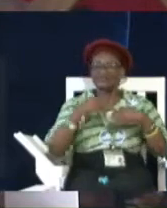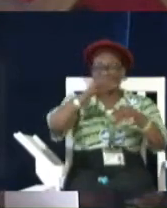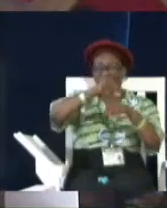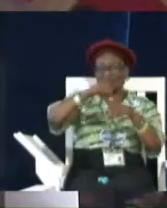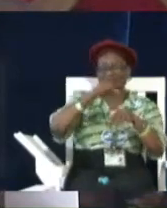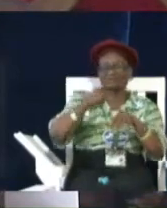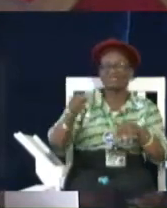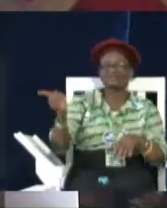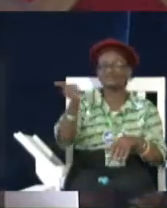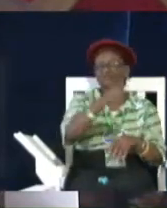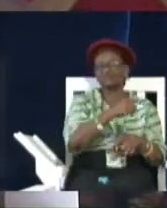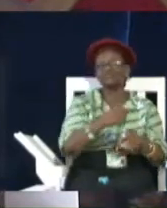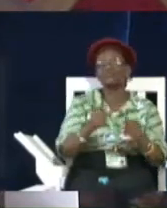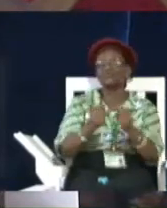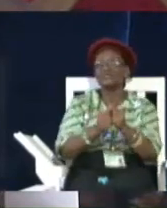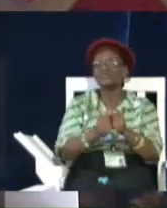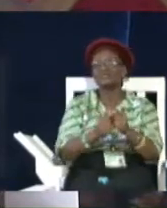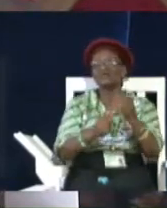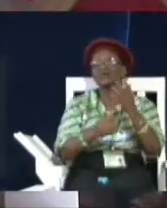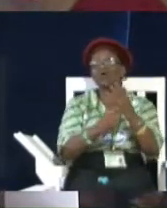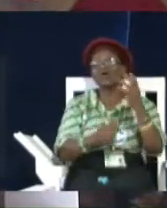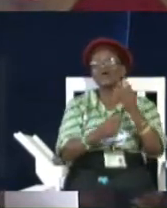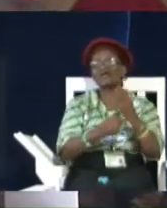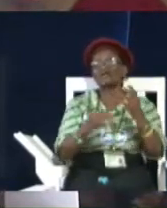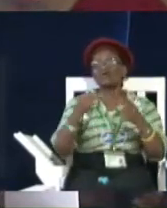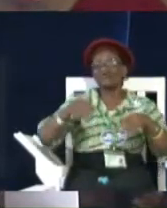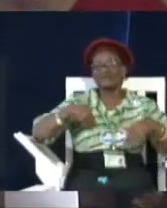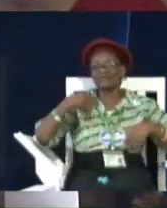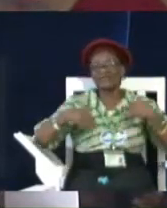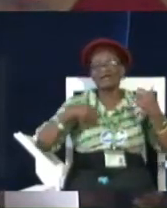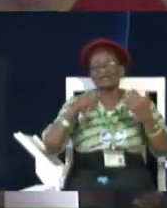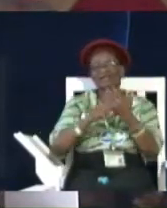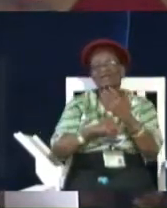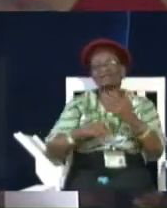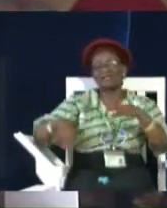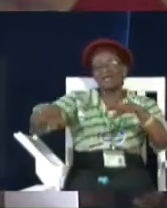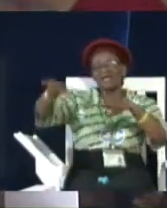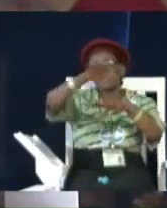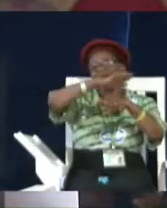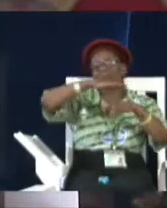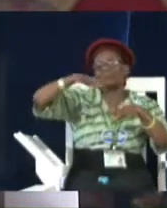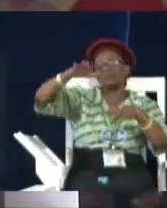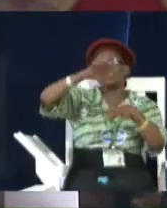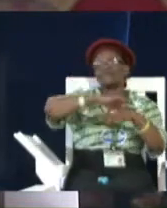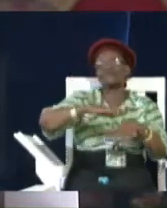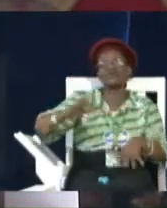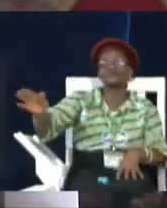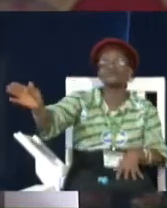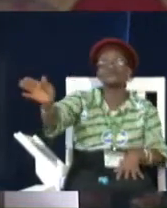of gladness above thy fellows.